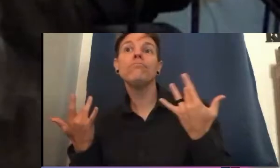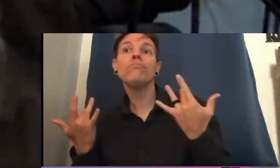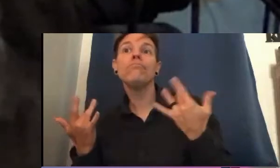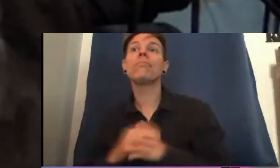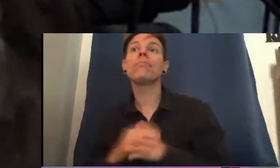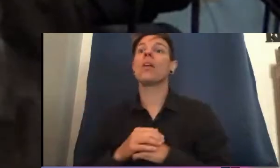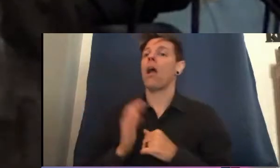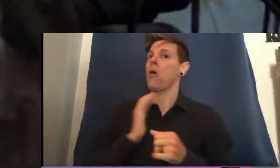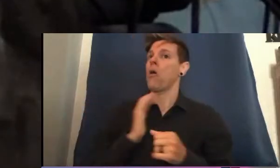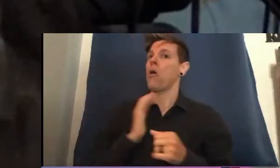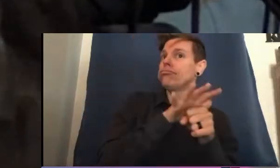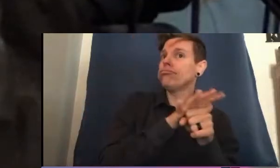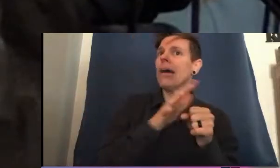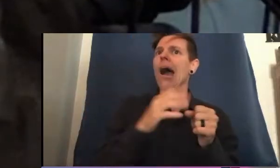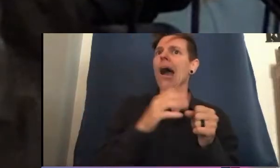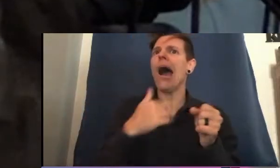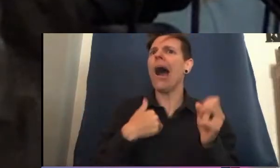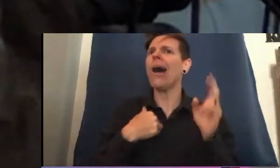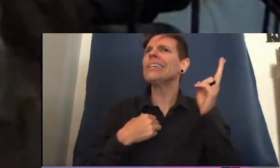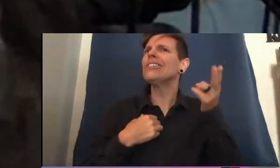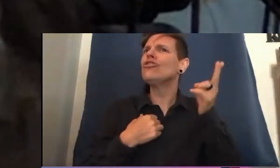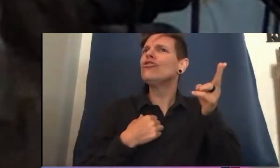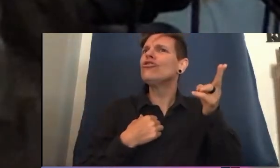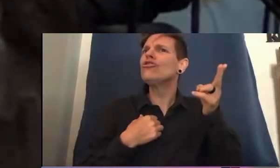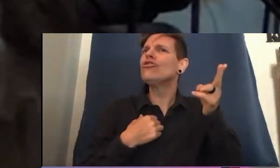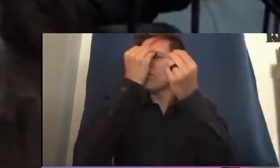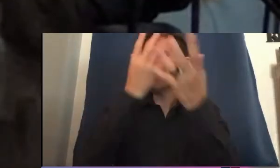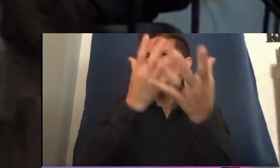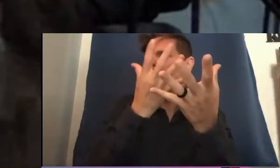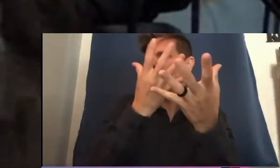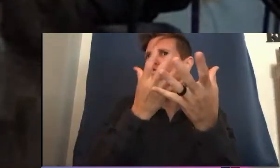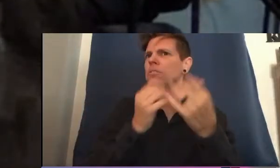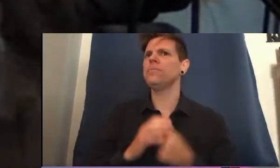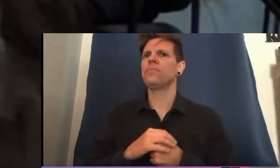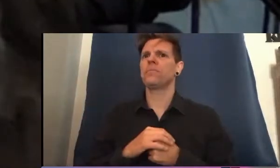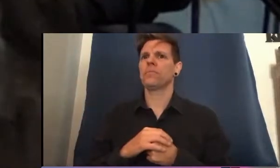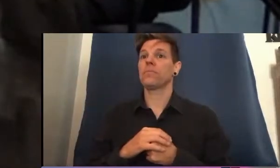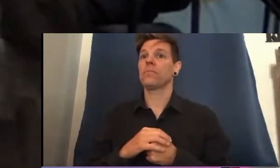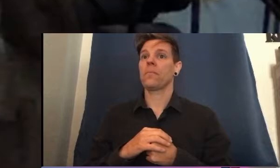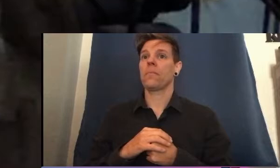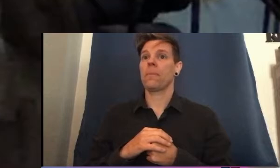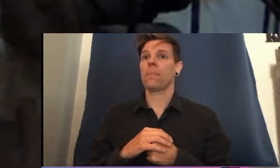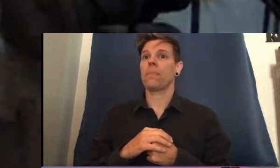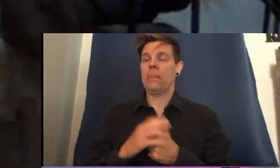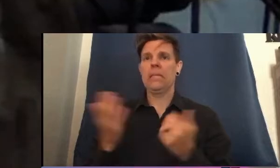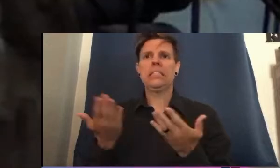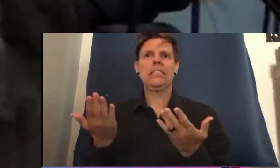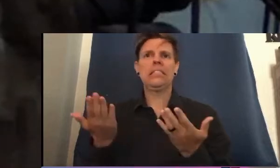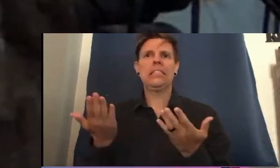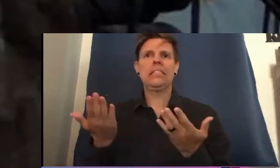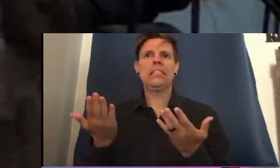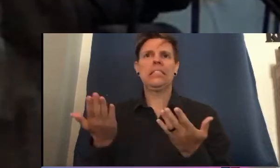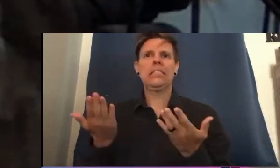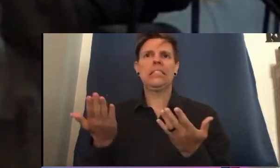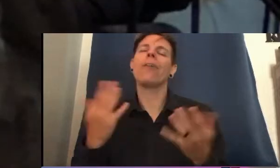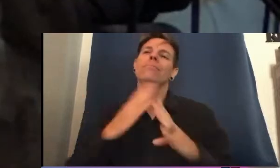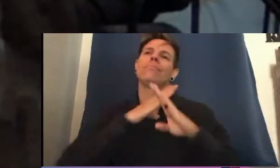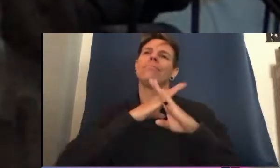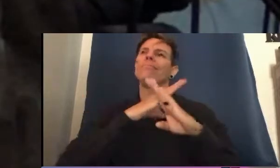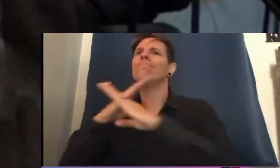historical information and where we are here presently, and then also some prevention actions that we